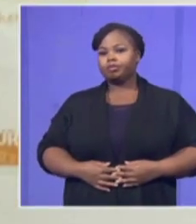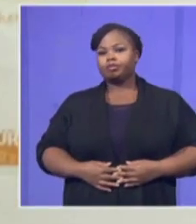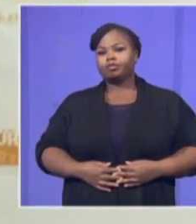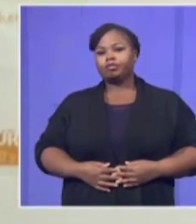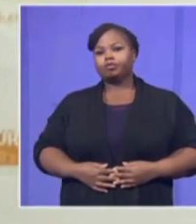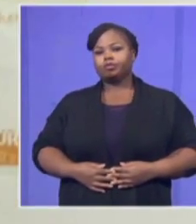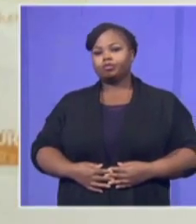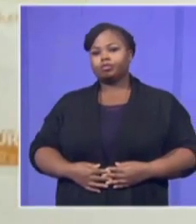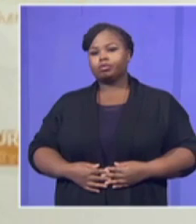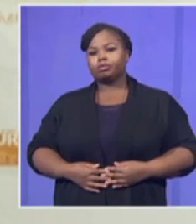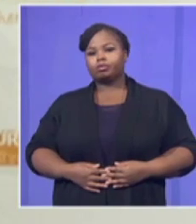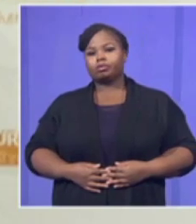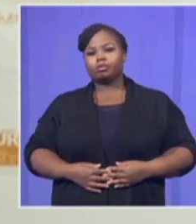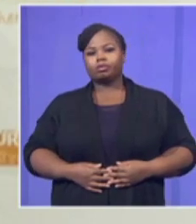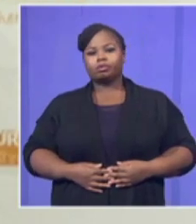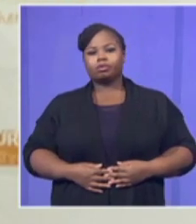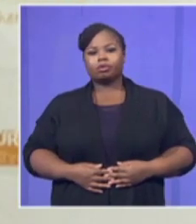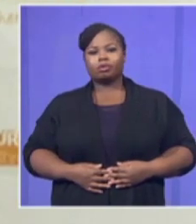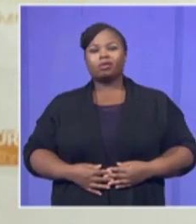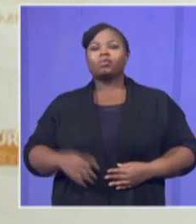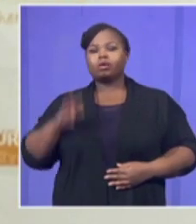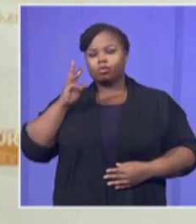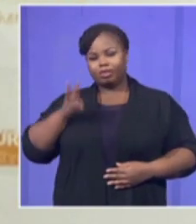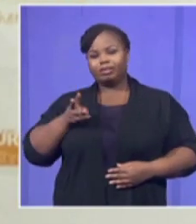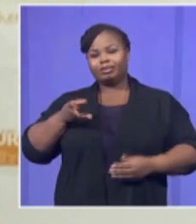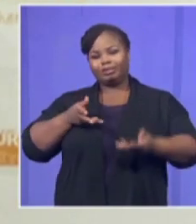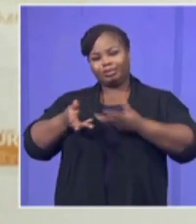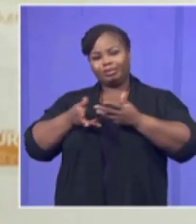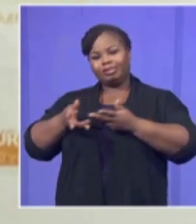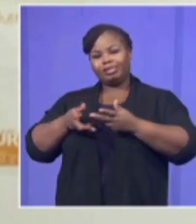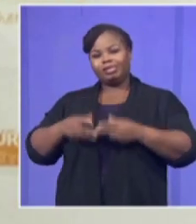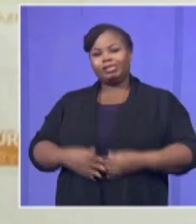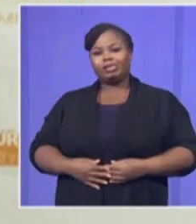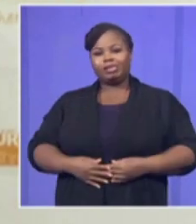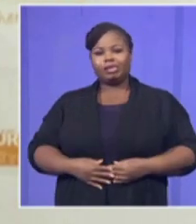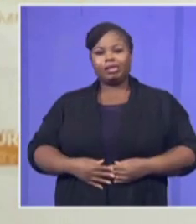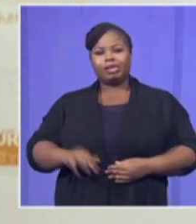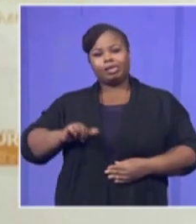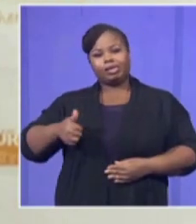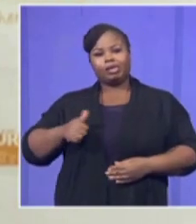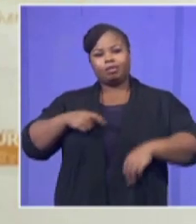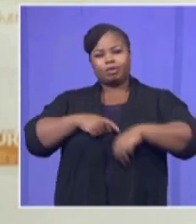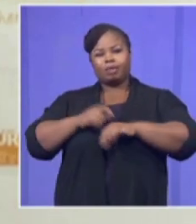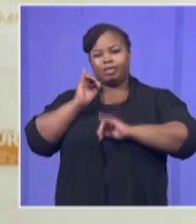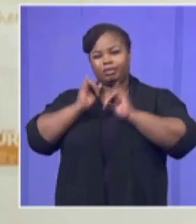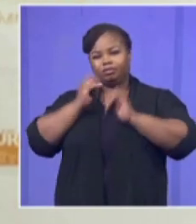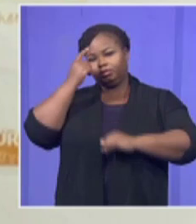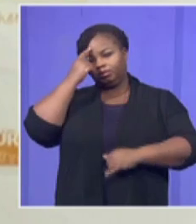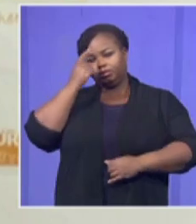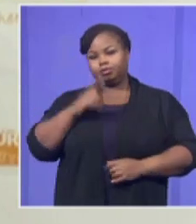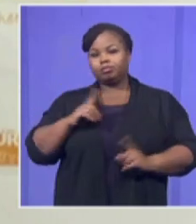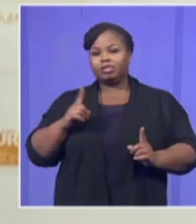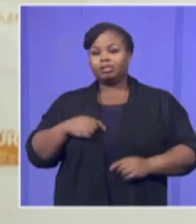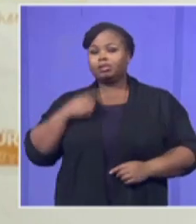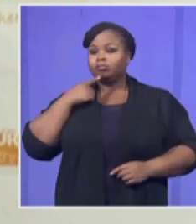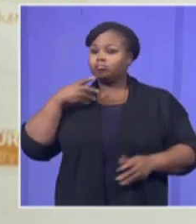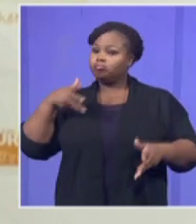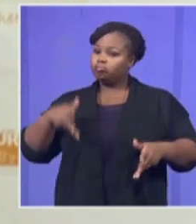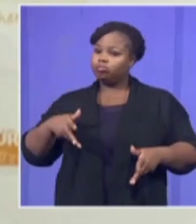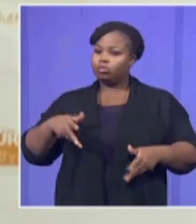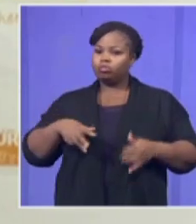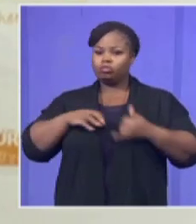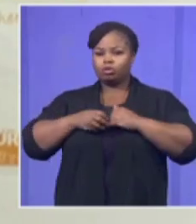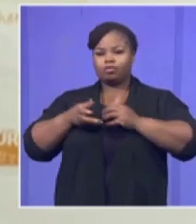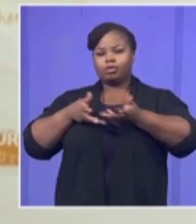Well, Mkolisi, we will speak to some of the artists on our next chorusing at 11 o'clock, but they said they are here to try and